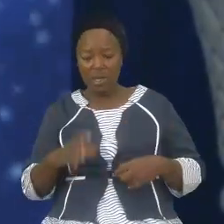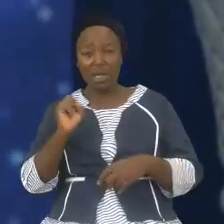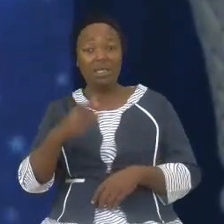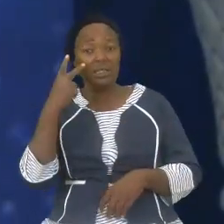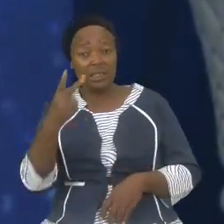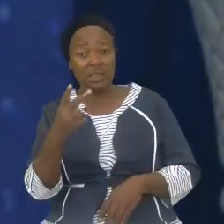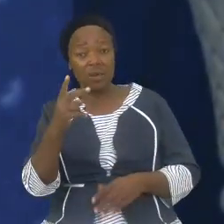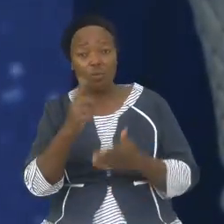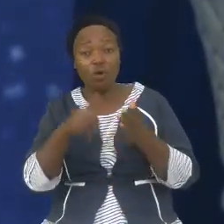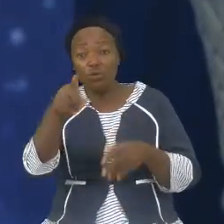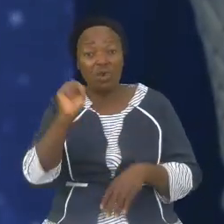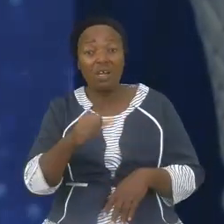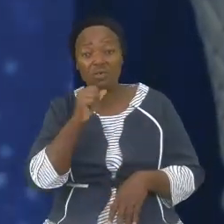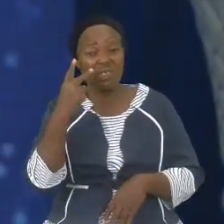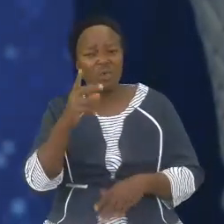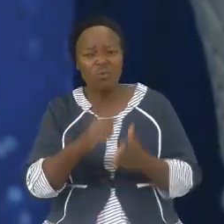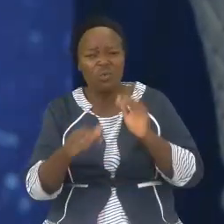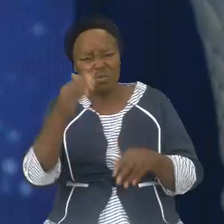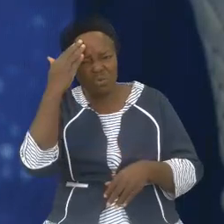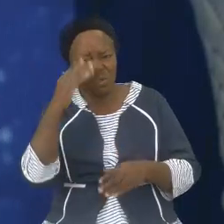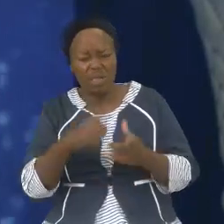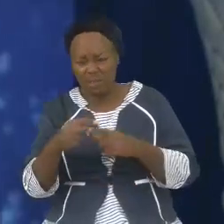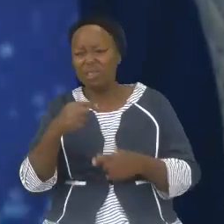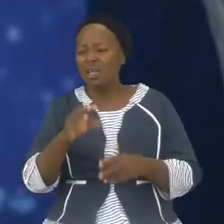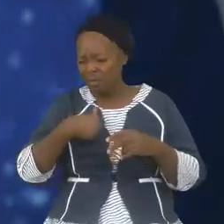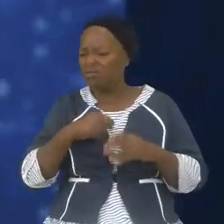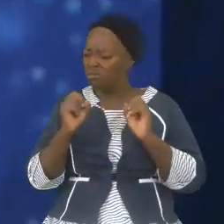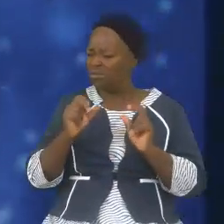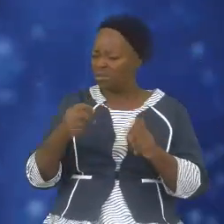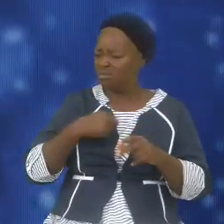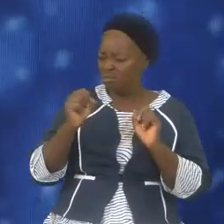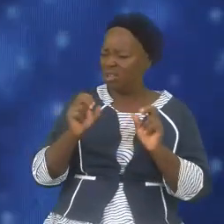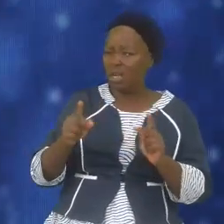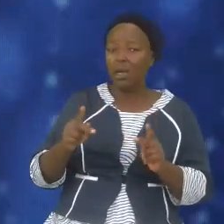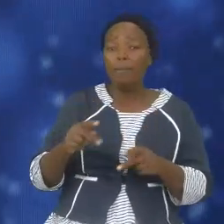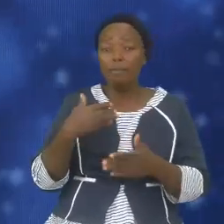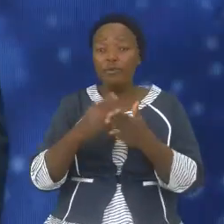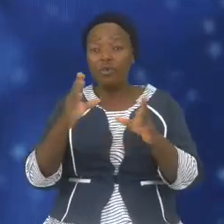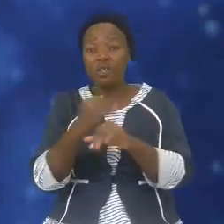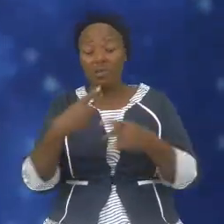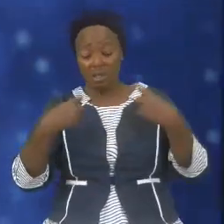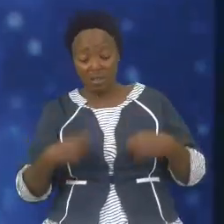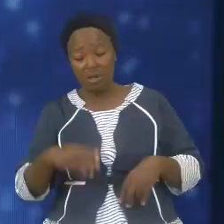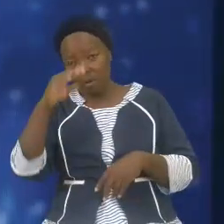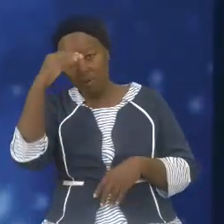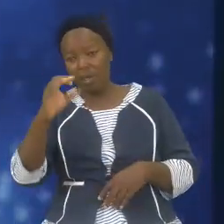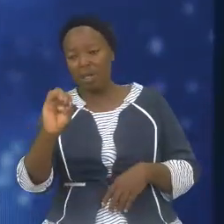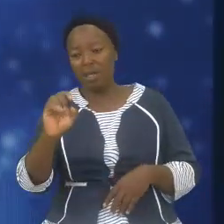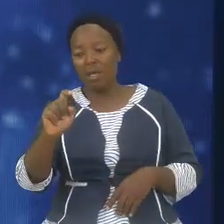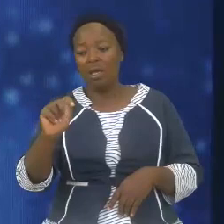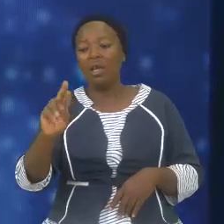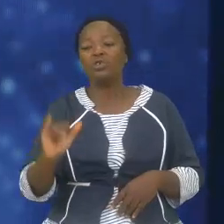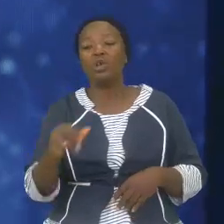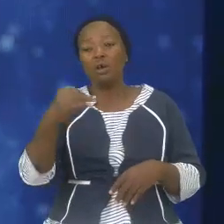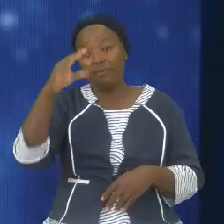what you cannot see. What do you know? And you say, I'm all right. Before you get to the x-ray of man, I'm all right. Now you get before the